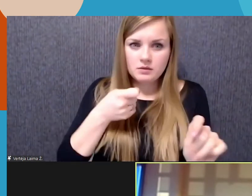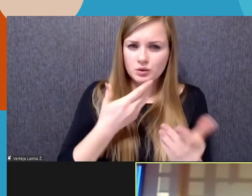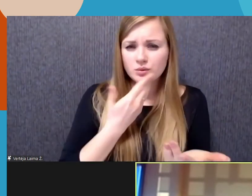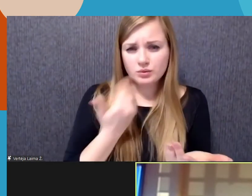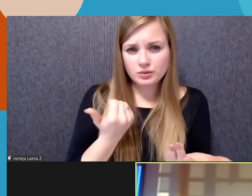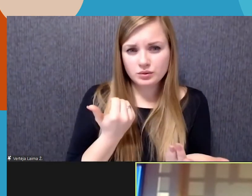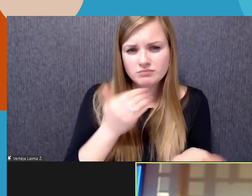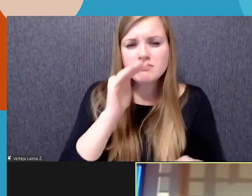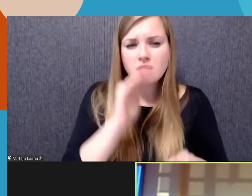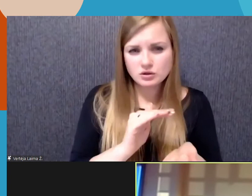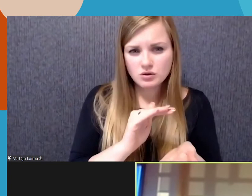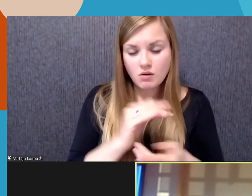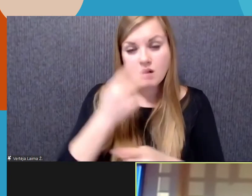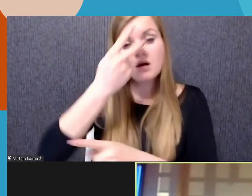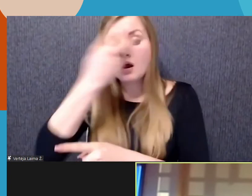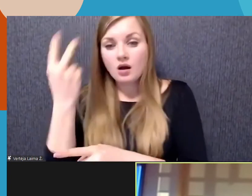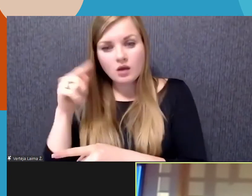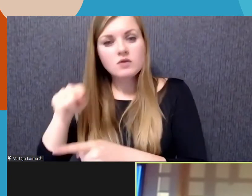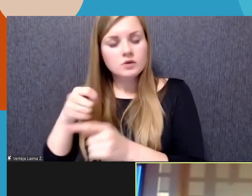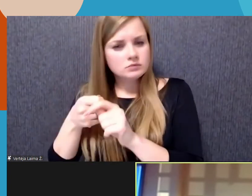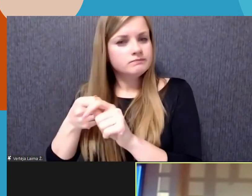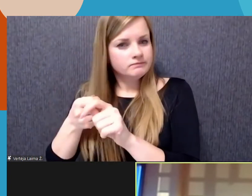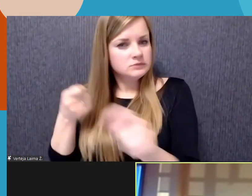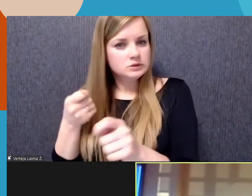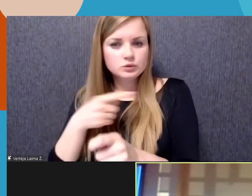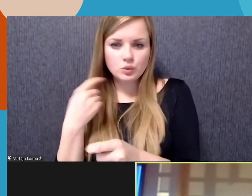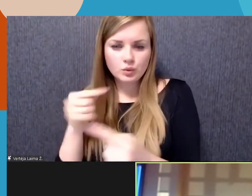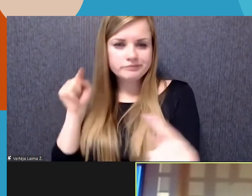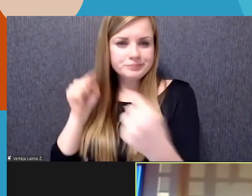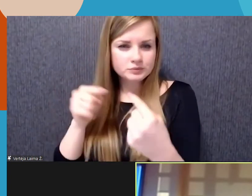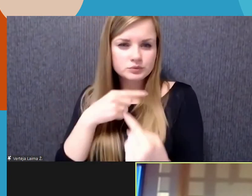that I have mentioned against Iceland.